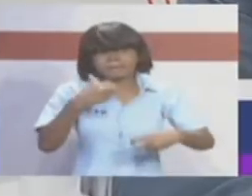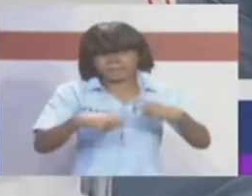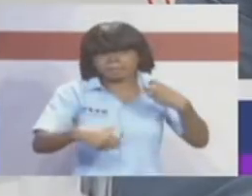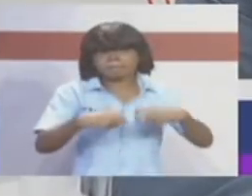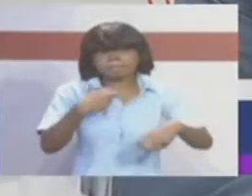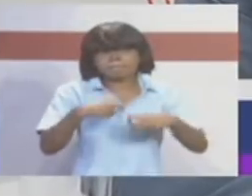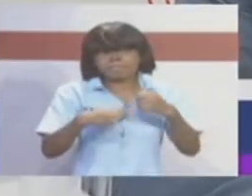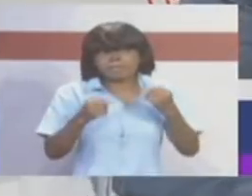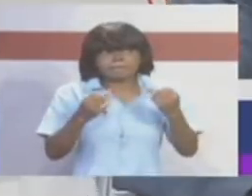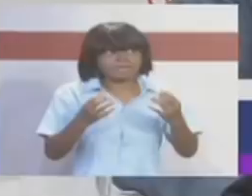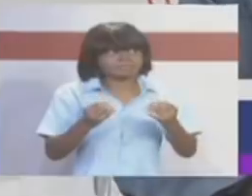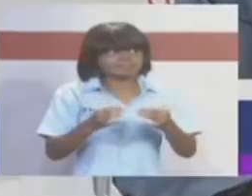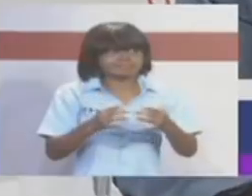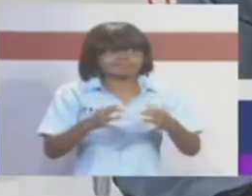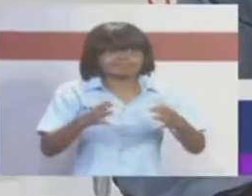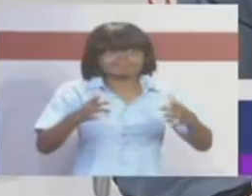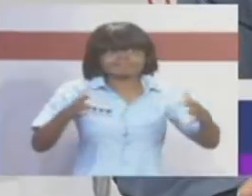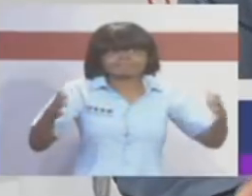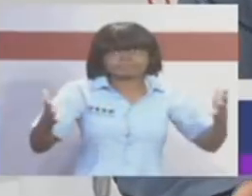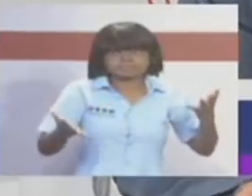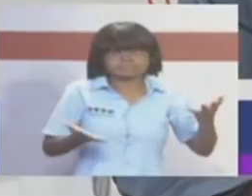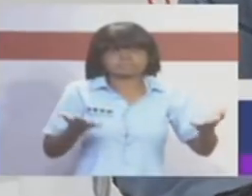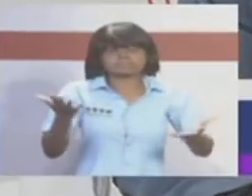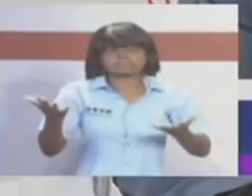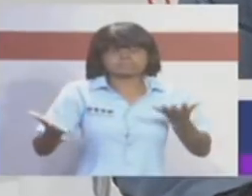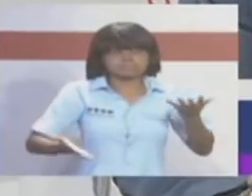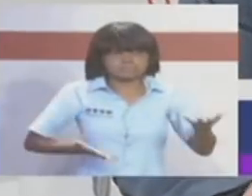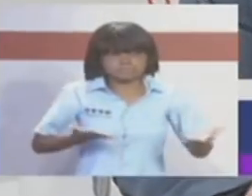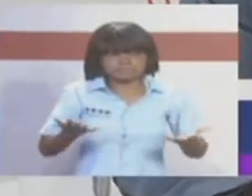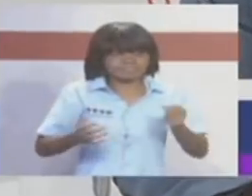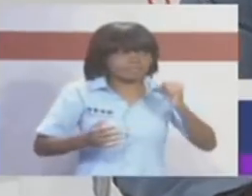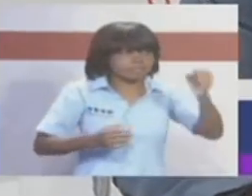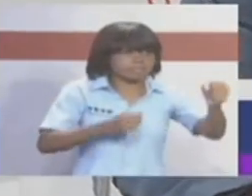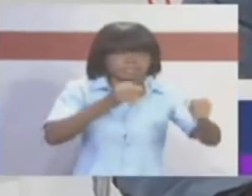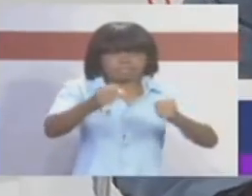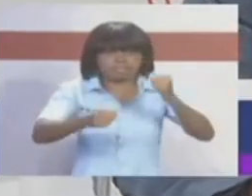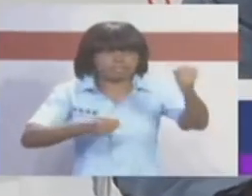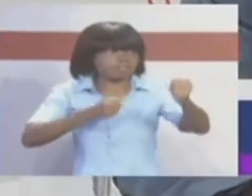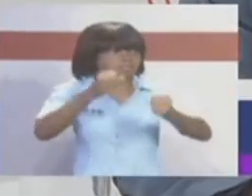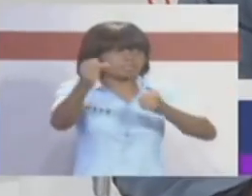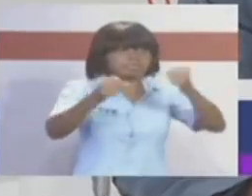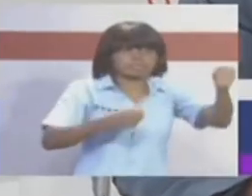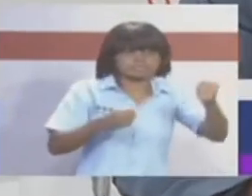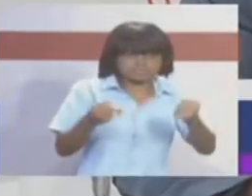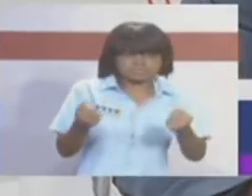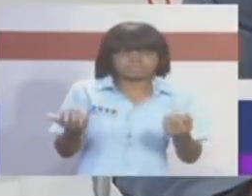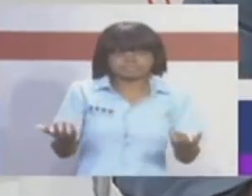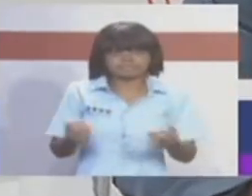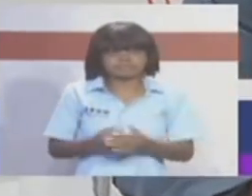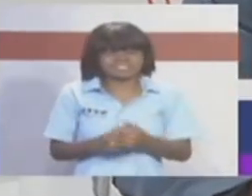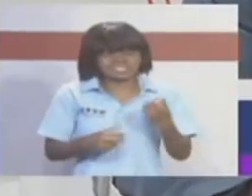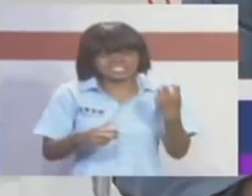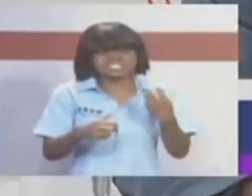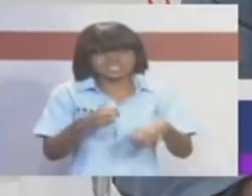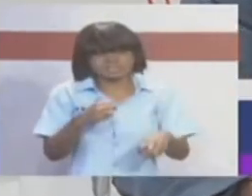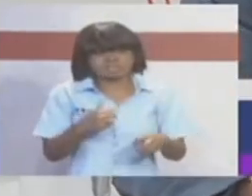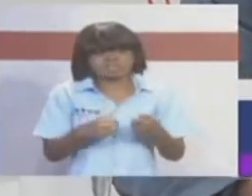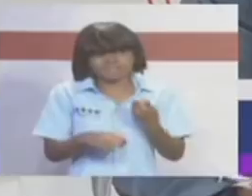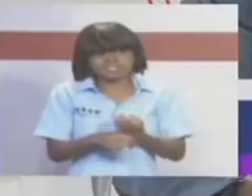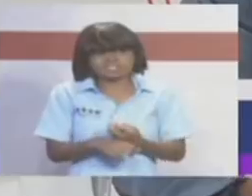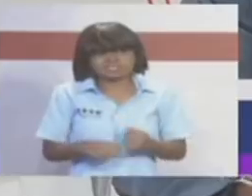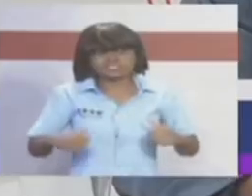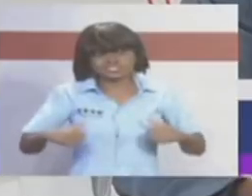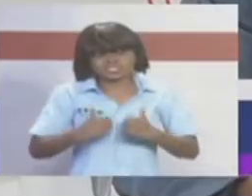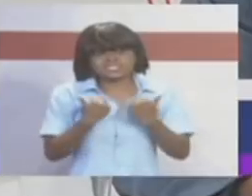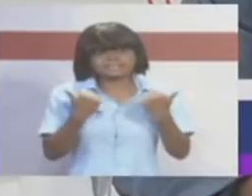the ability to assign resources across the board, but those challenges are being met as quickly as possible, and they